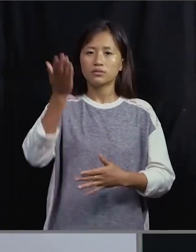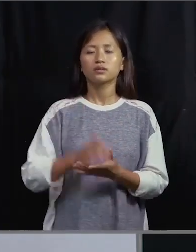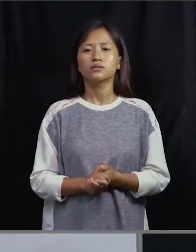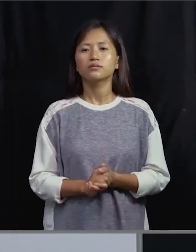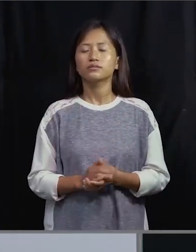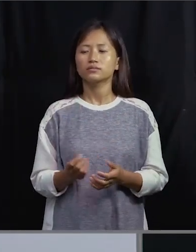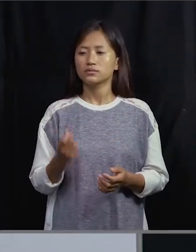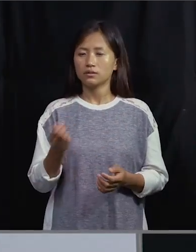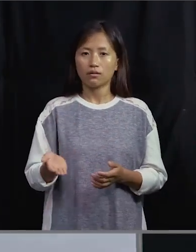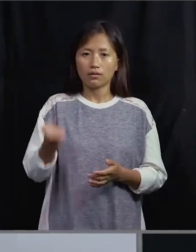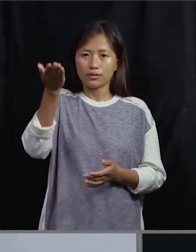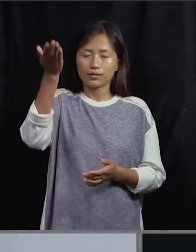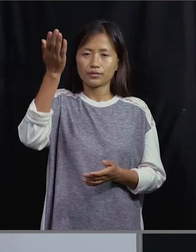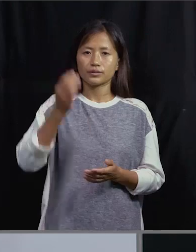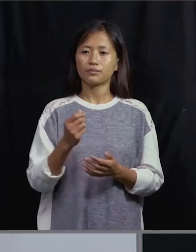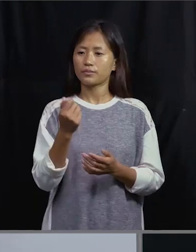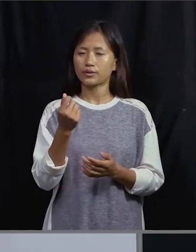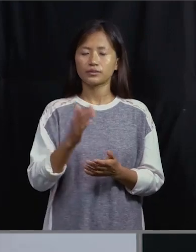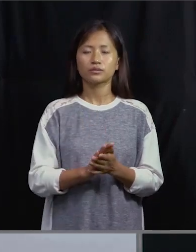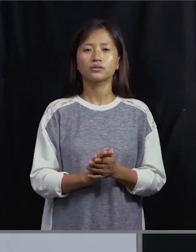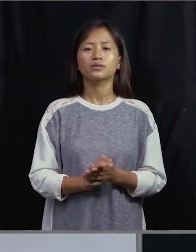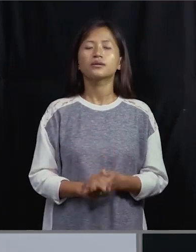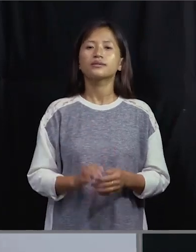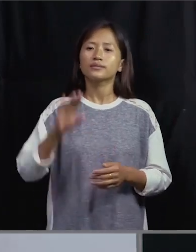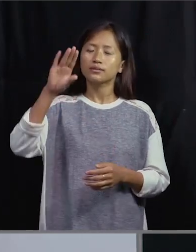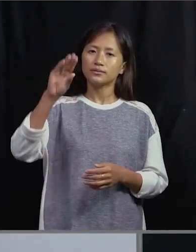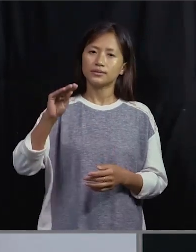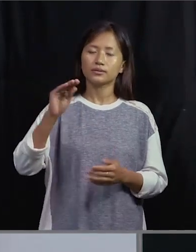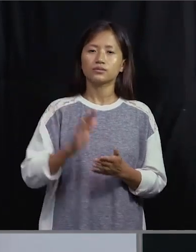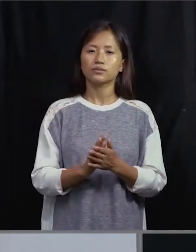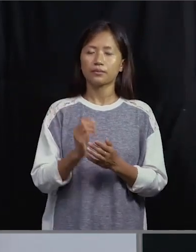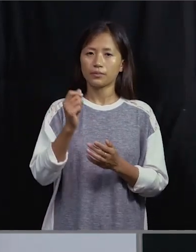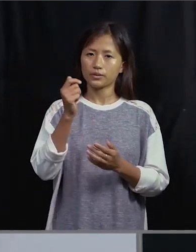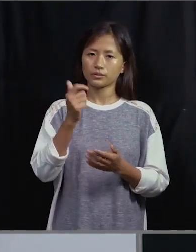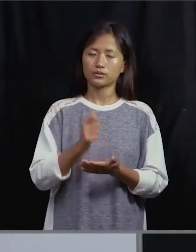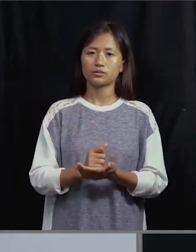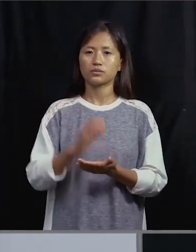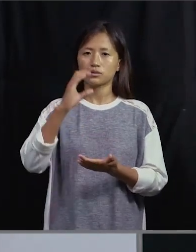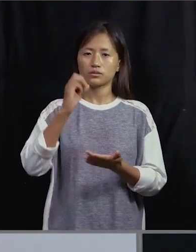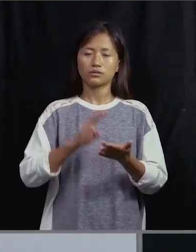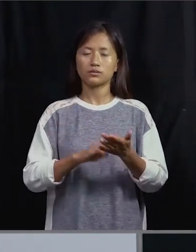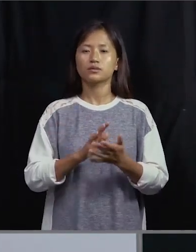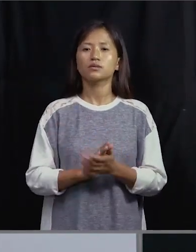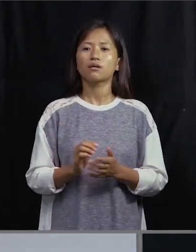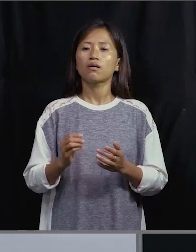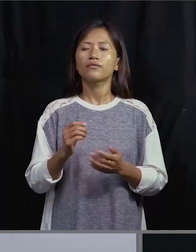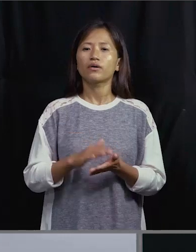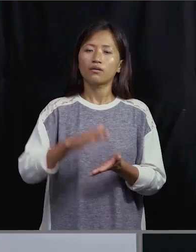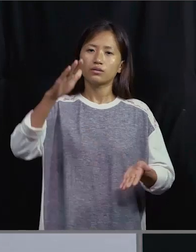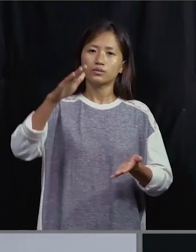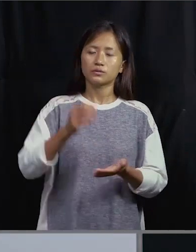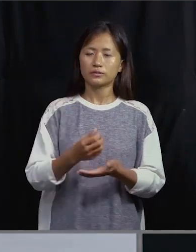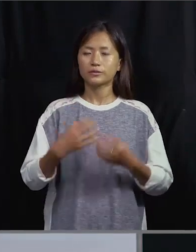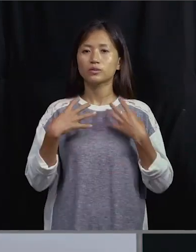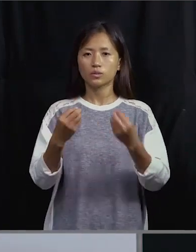the higher the price of the commodity, the less will be the demand. The less the price of the commodity, the higher will be the demand. Clear or